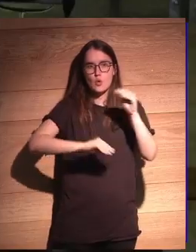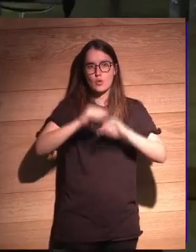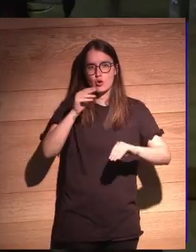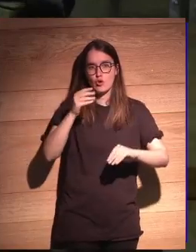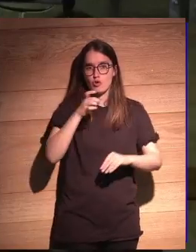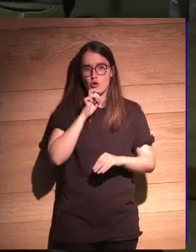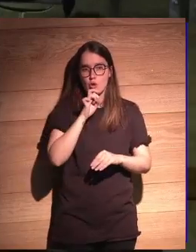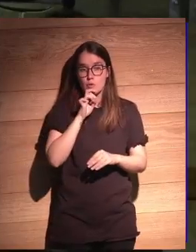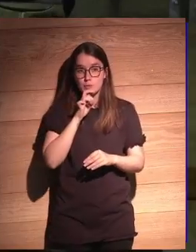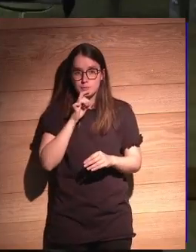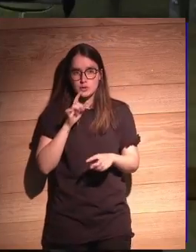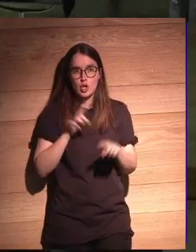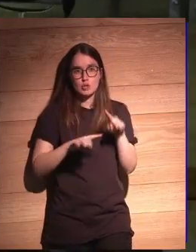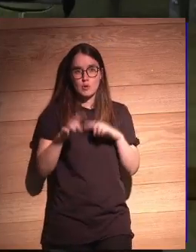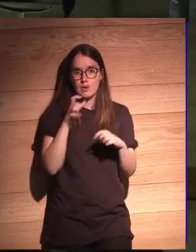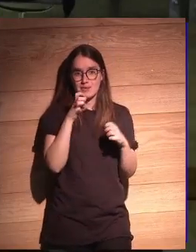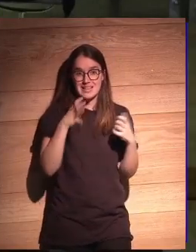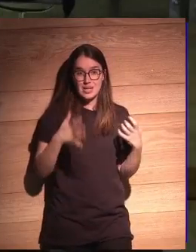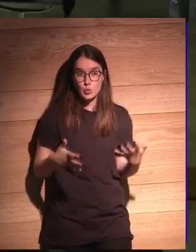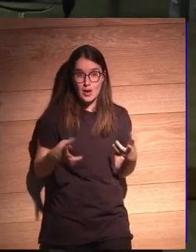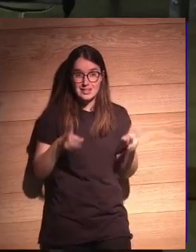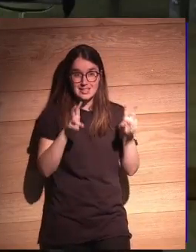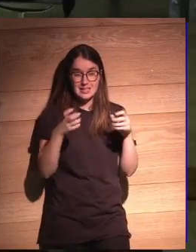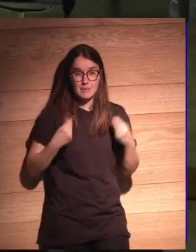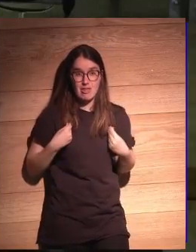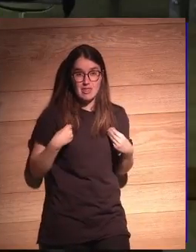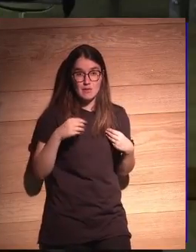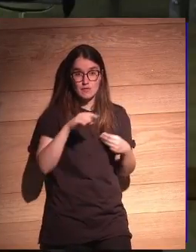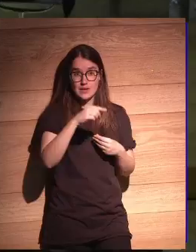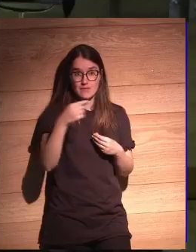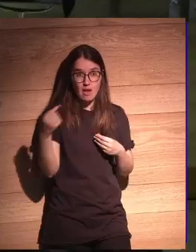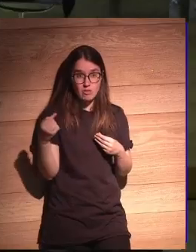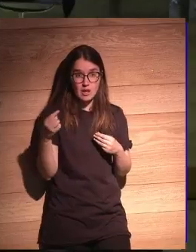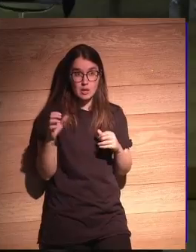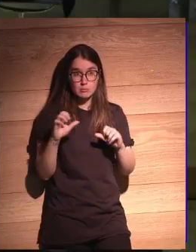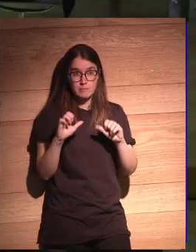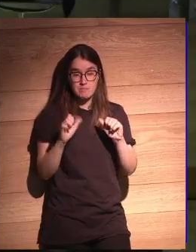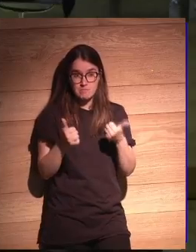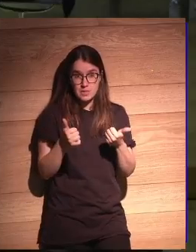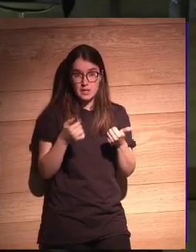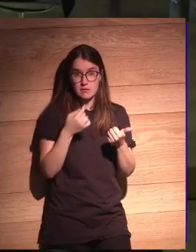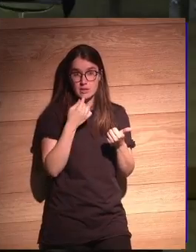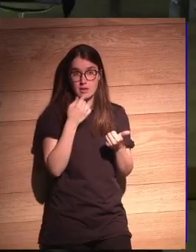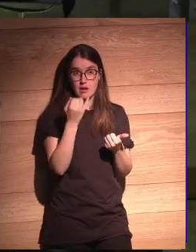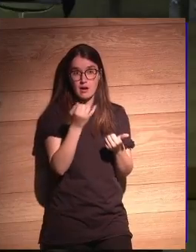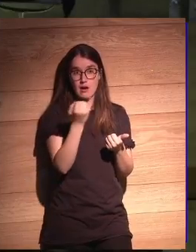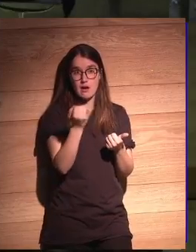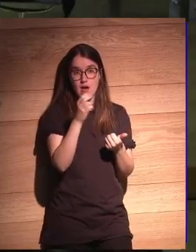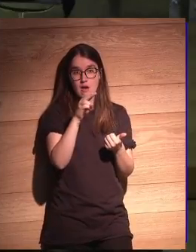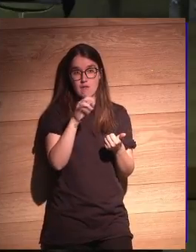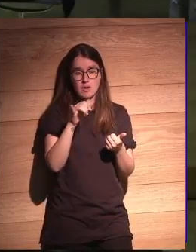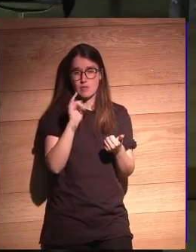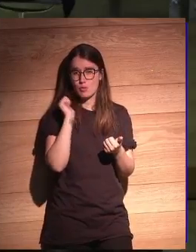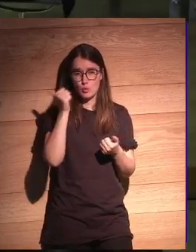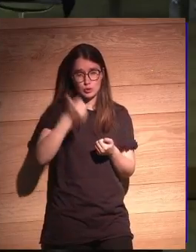to understand the endemic causes, so that we can resolve them. So the issues regarding